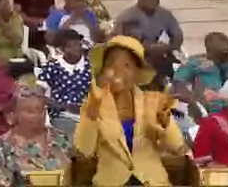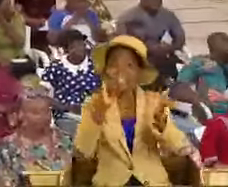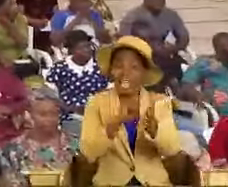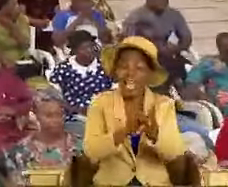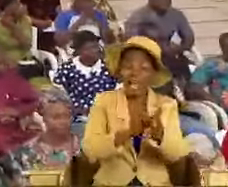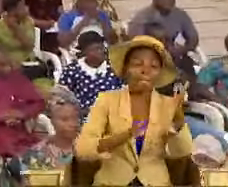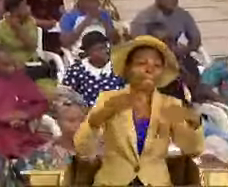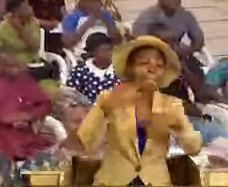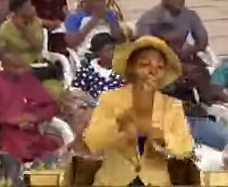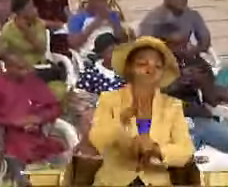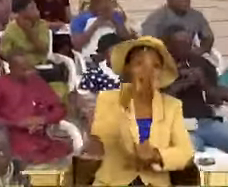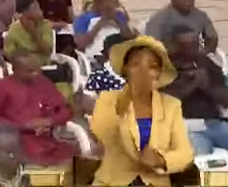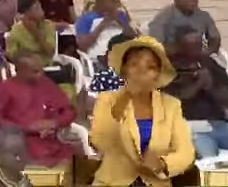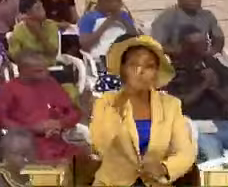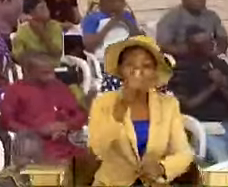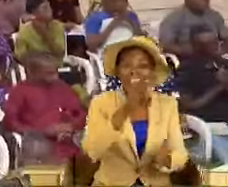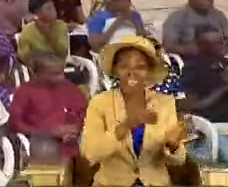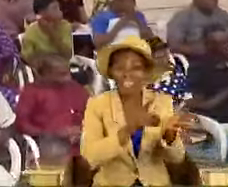a Divine